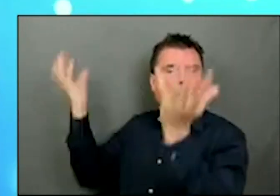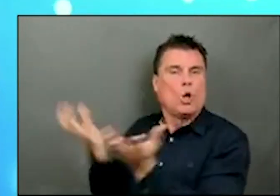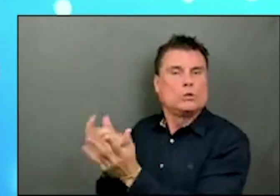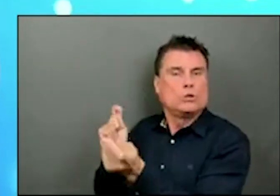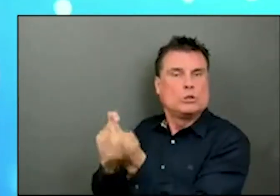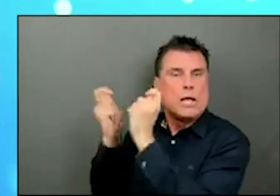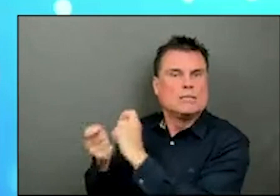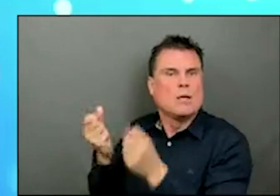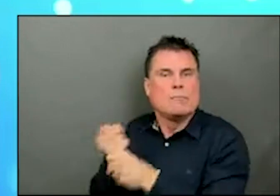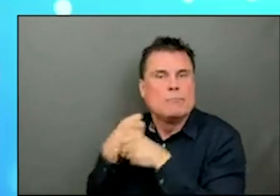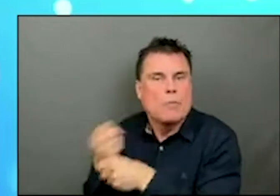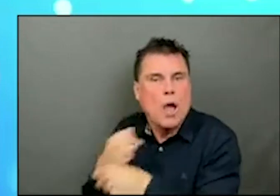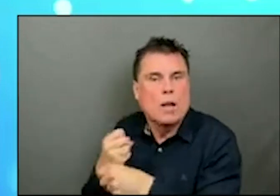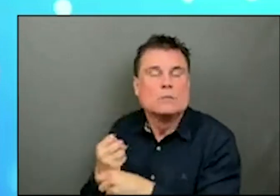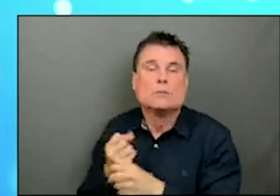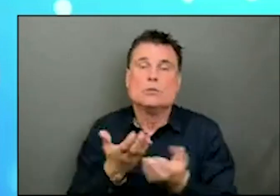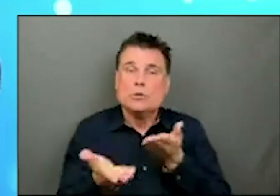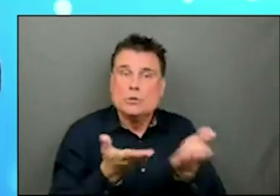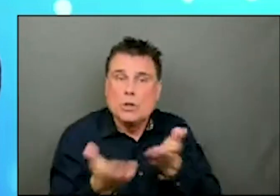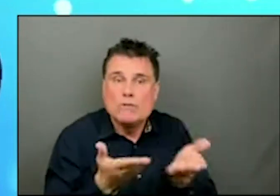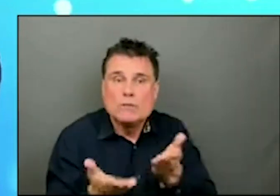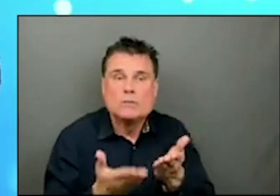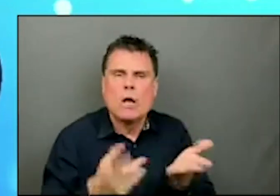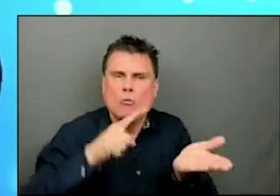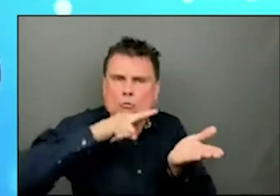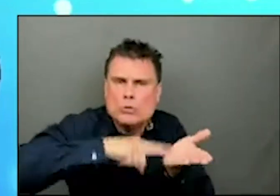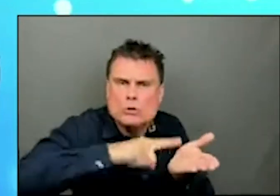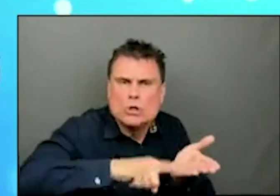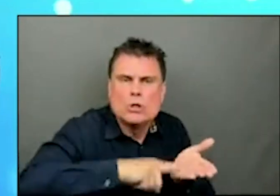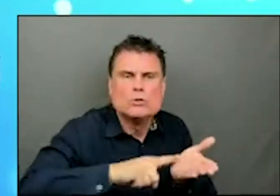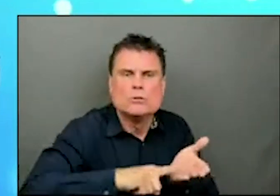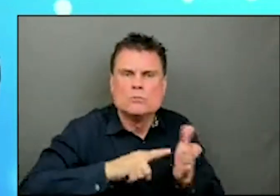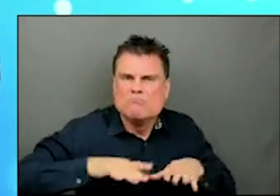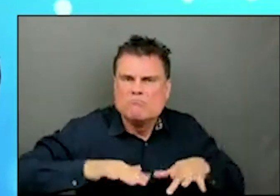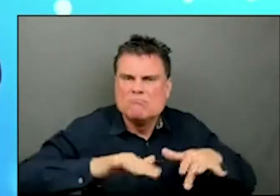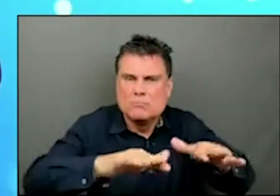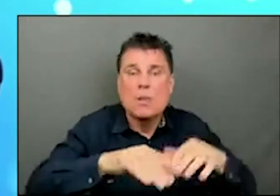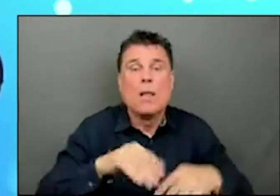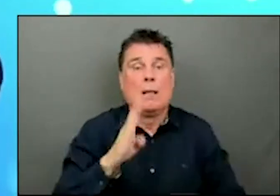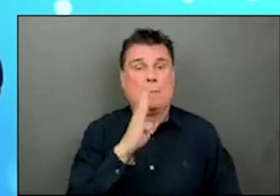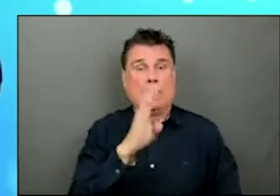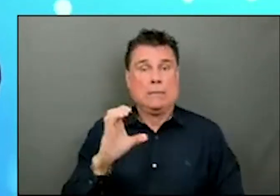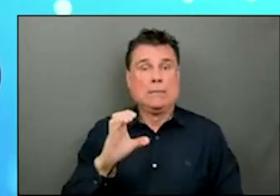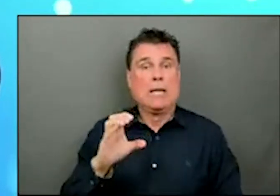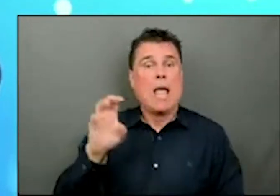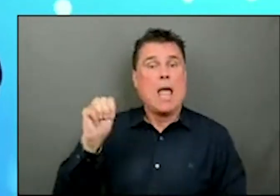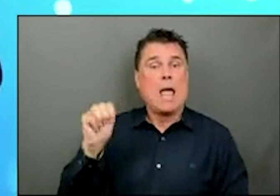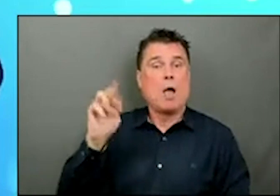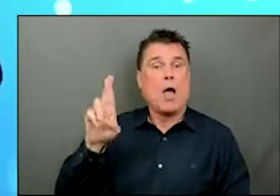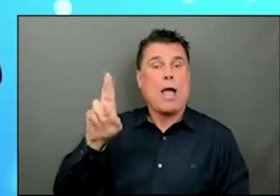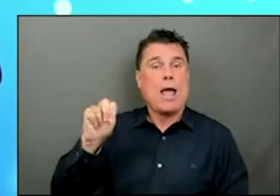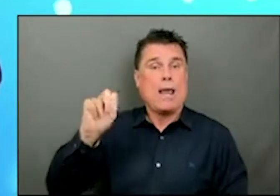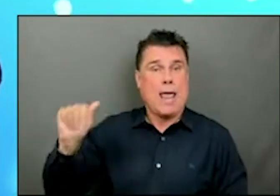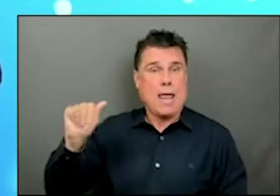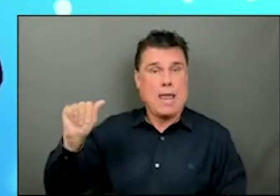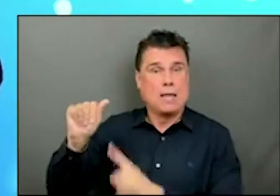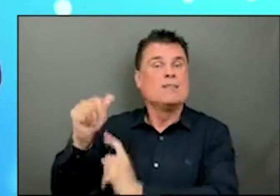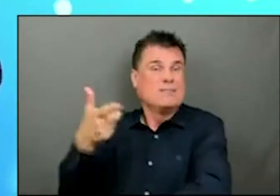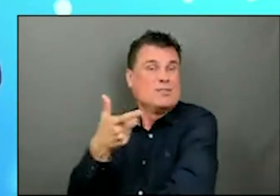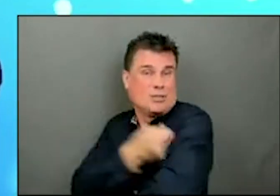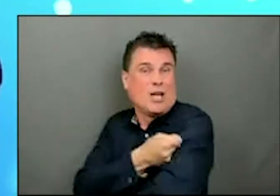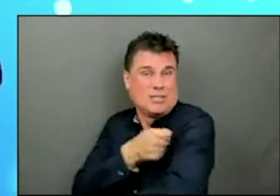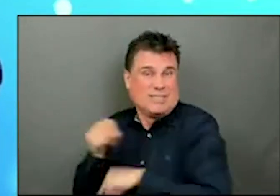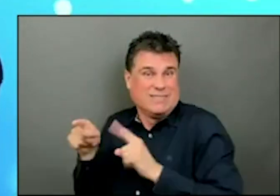discoveries. We've seen that with BC's mRNA technology that is embedded today in the vaccines and therapeutics that